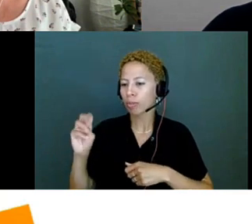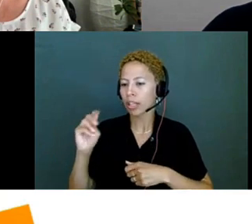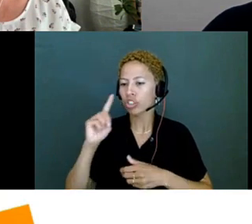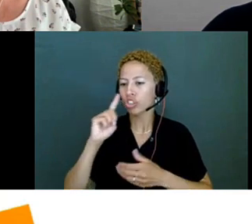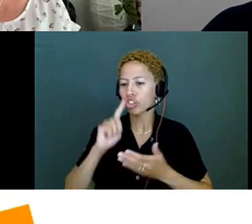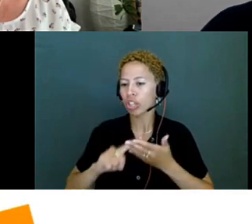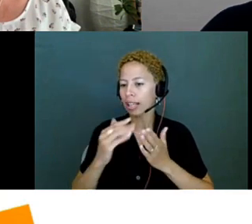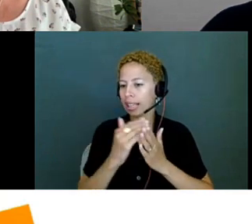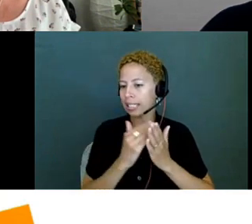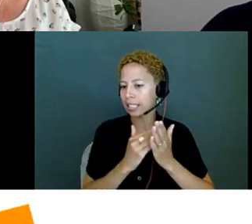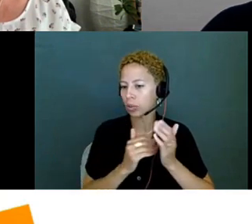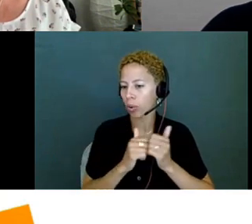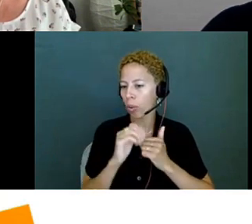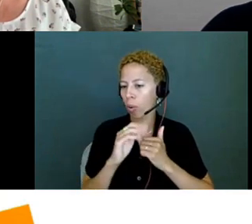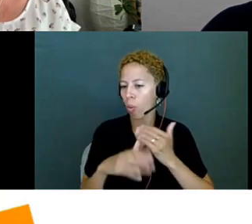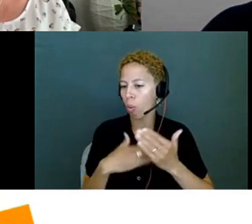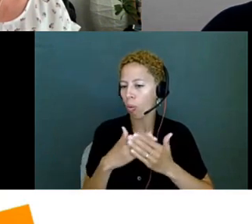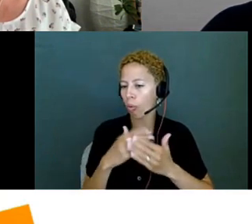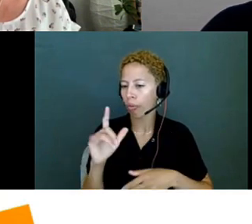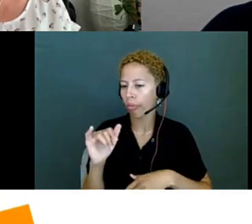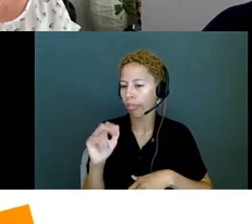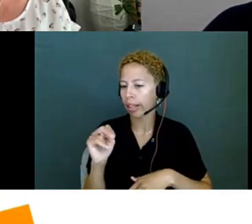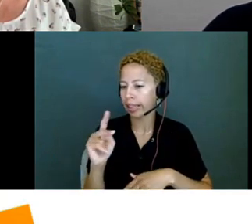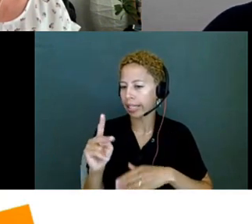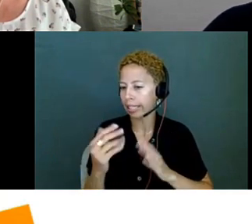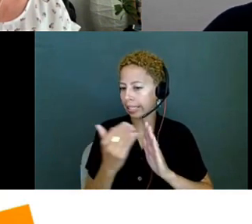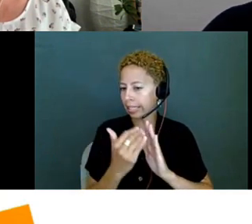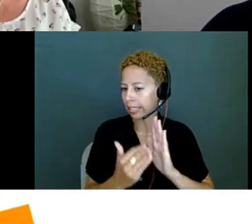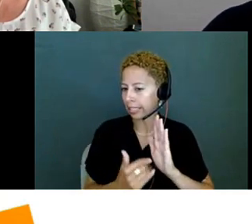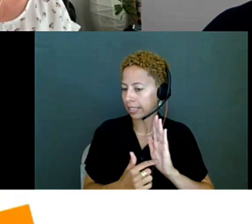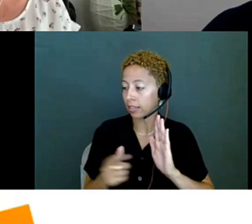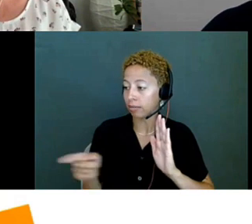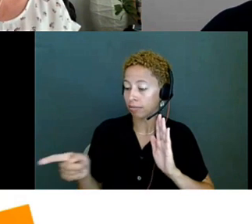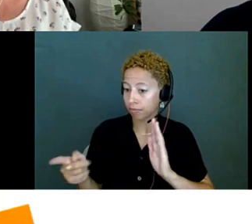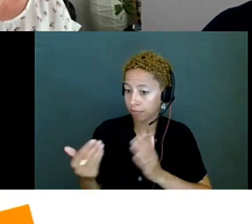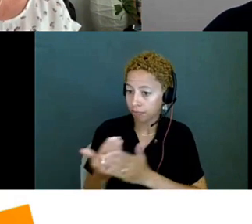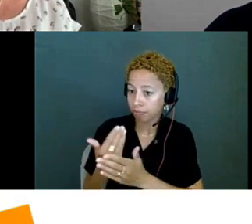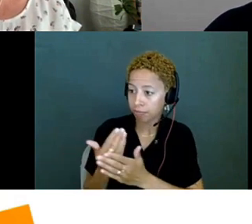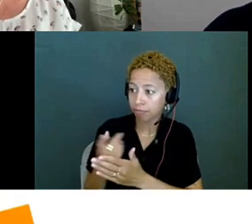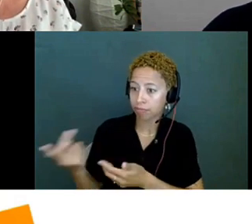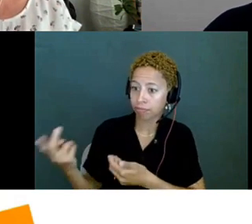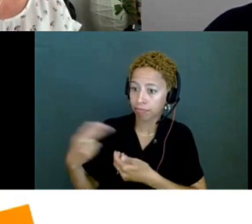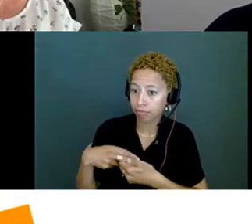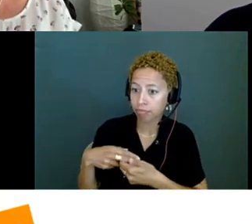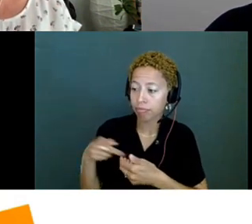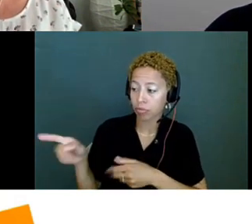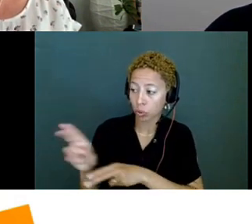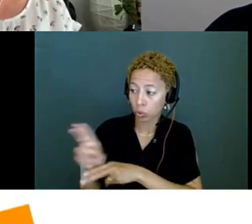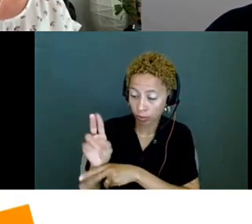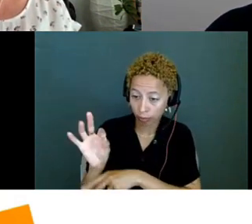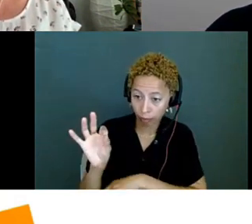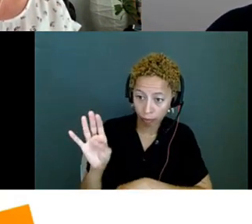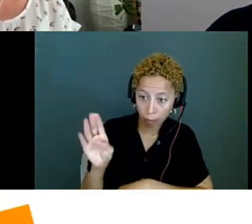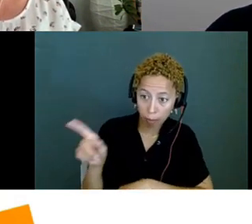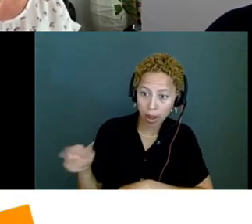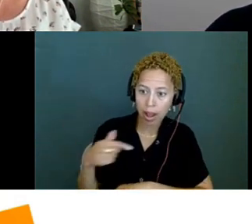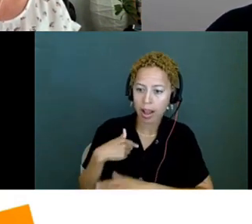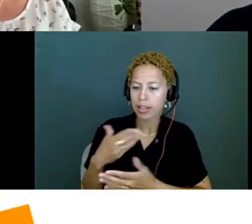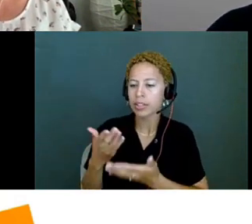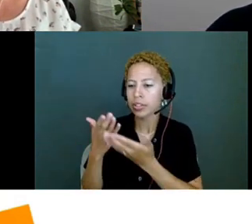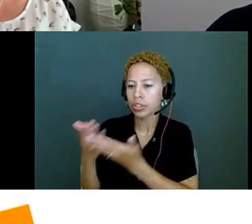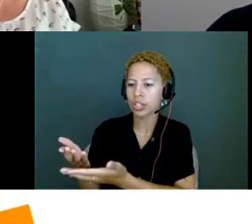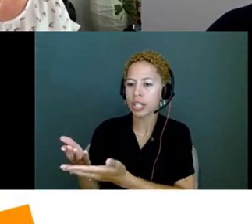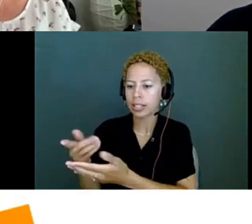the links that I suggest that if a staff is using Facebook, that they click like